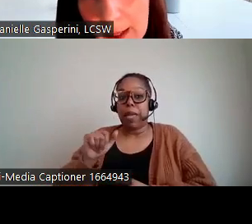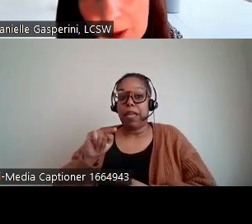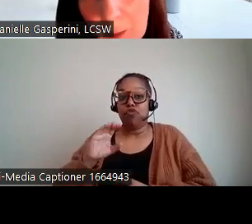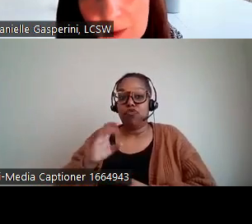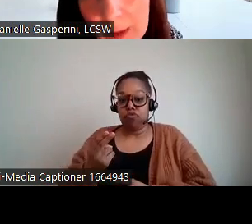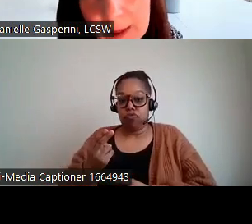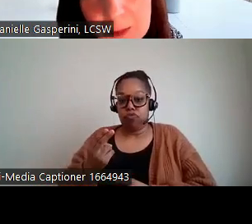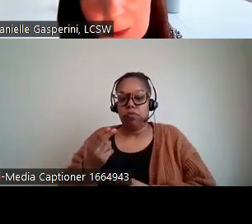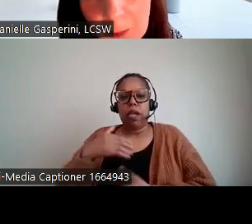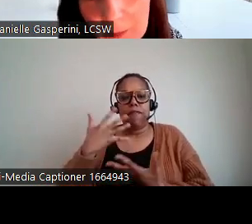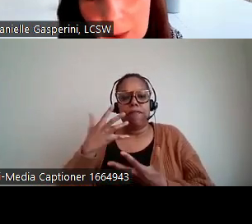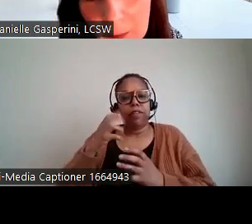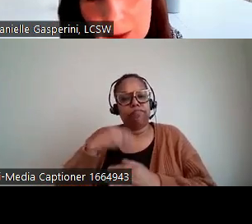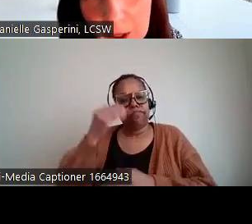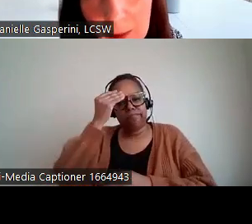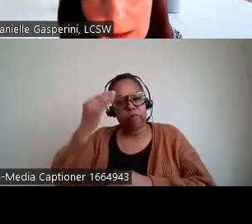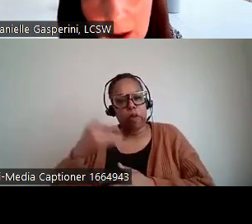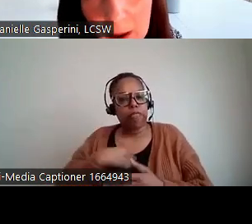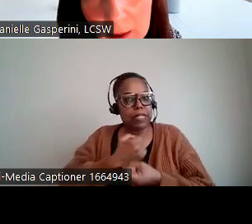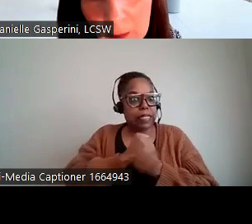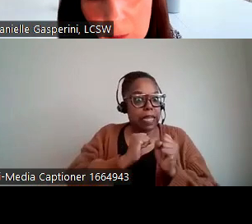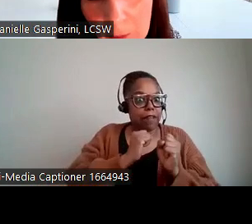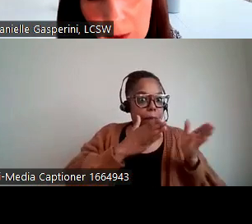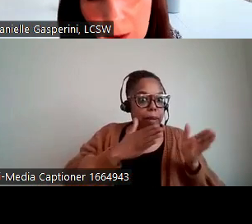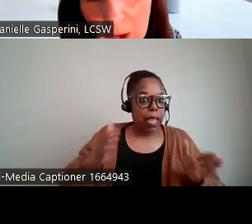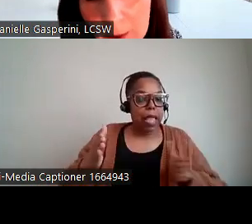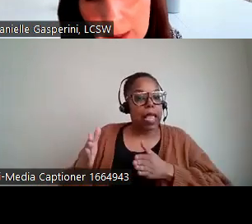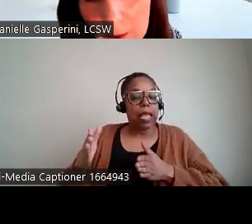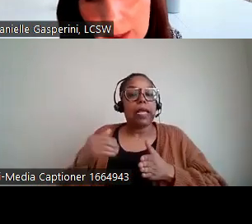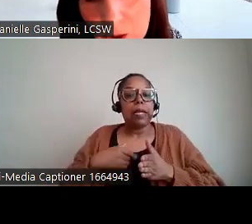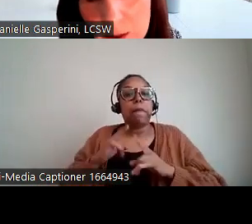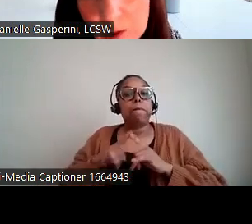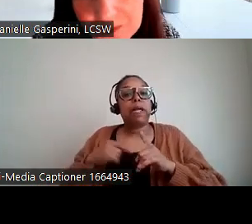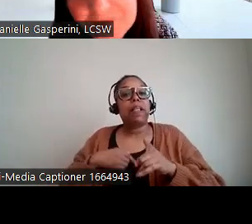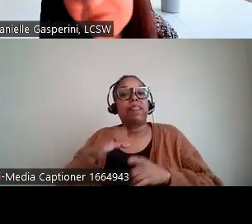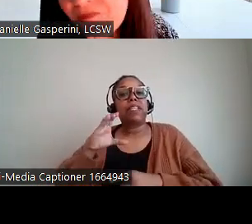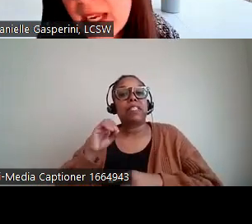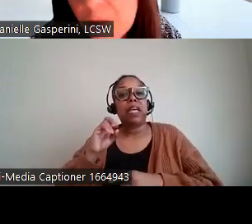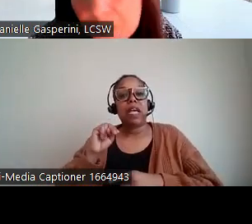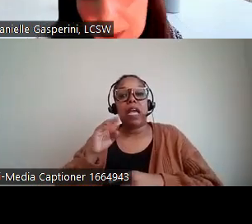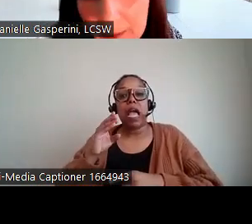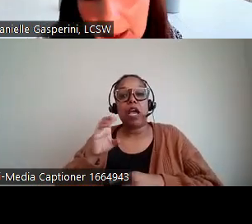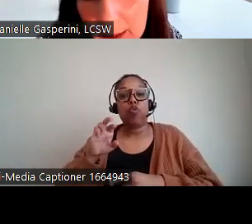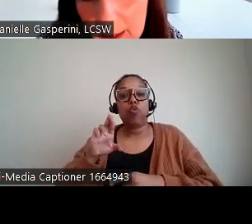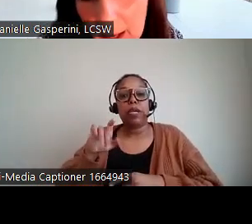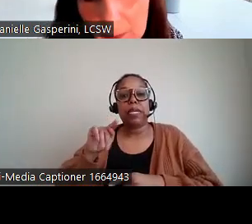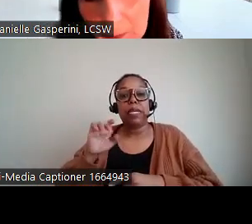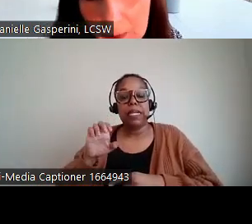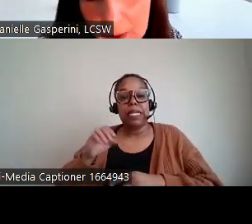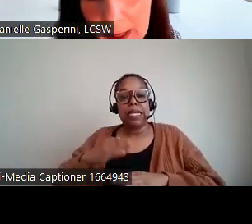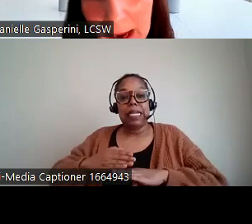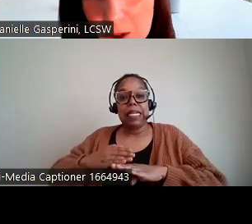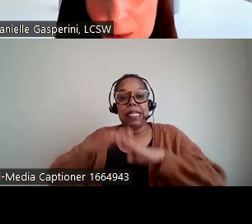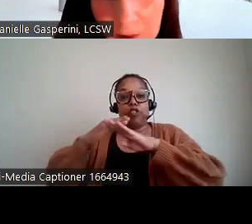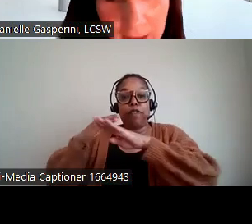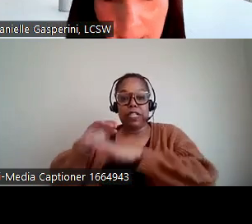that in a couple of minutes. But what I really want to talk about are what we call concrete interventions. And they're simply that. They're